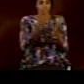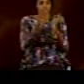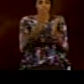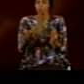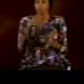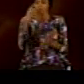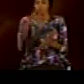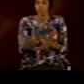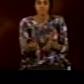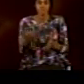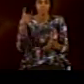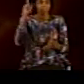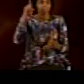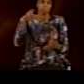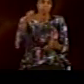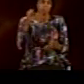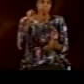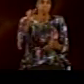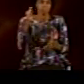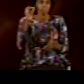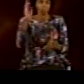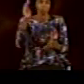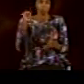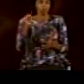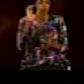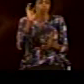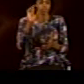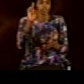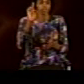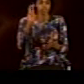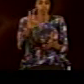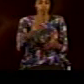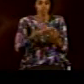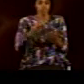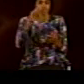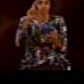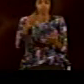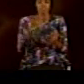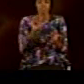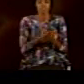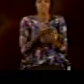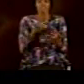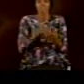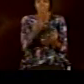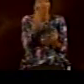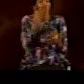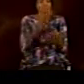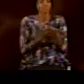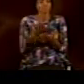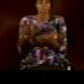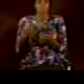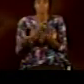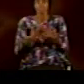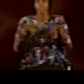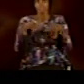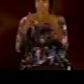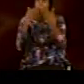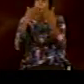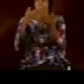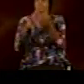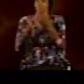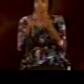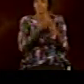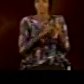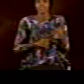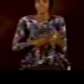92 and in verse 1, it is a good thing to give thanks unto the Lord and to sing